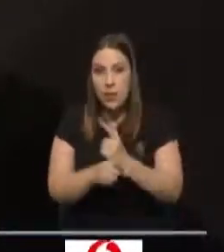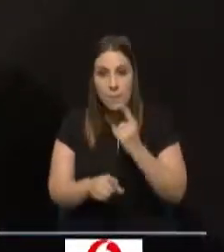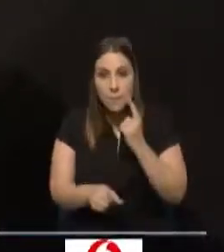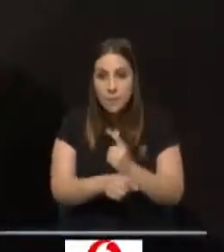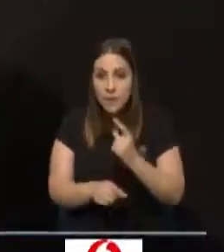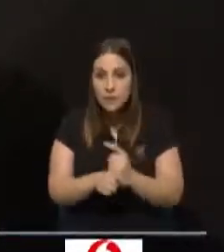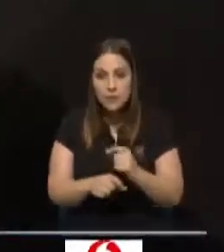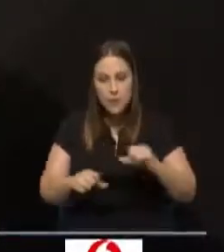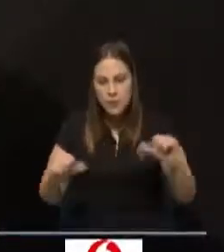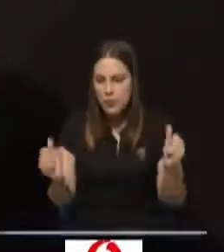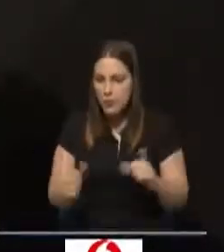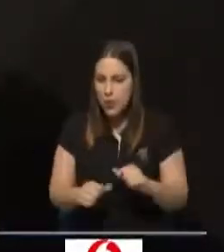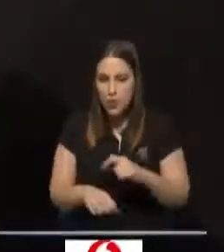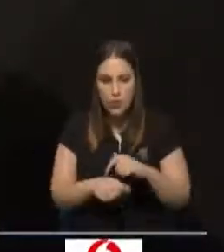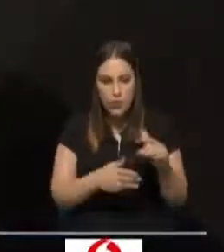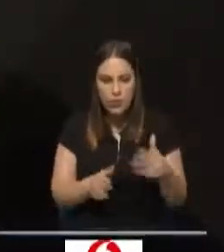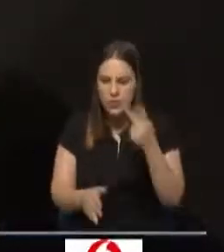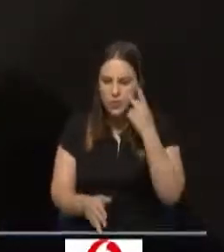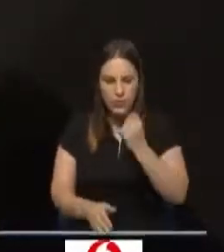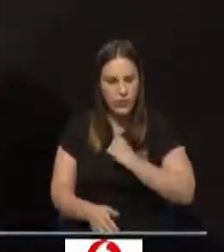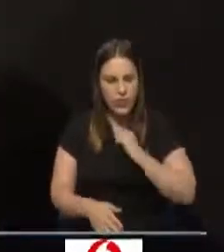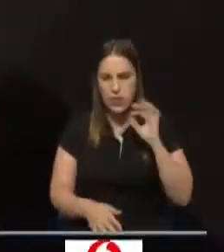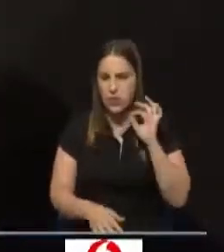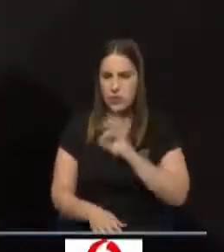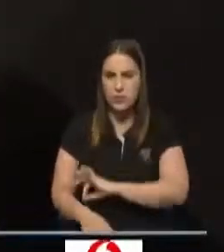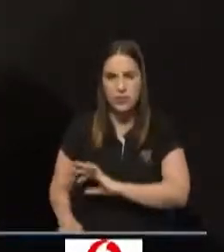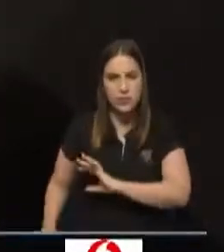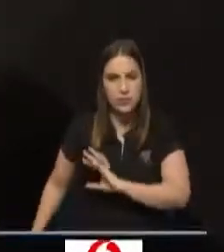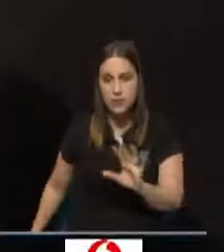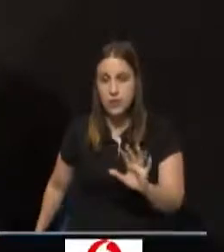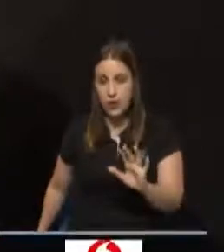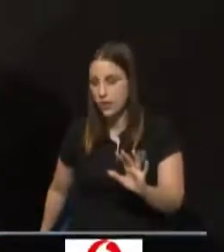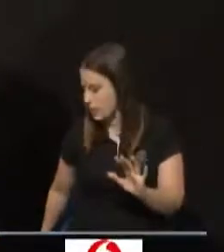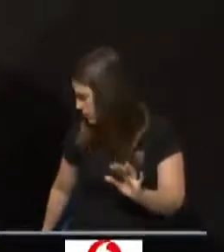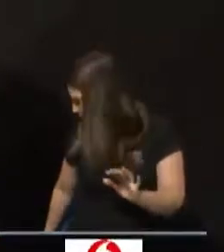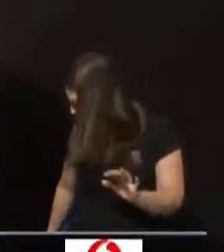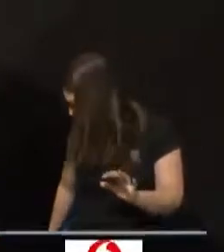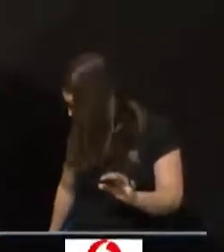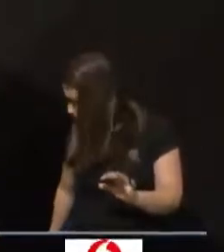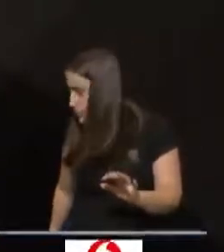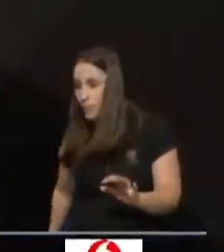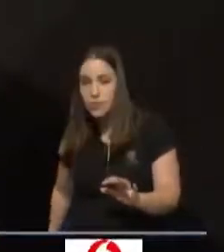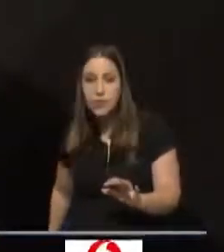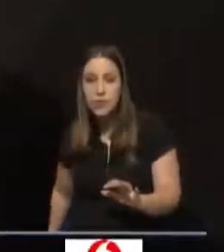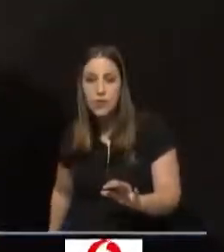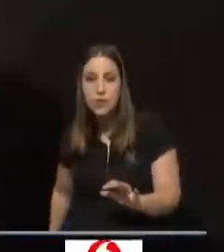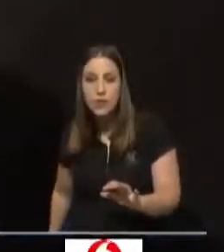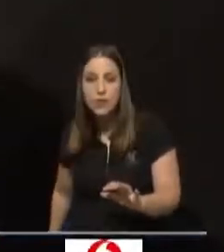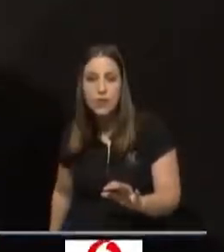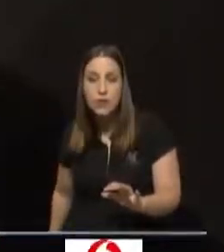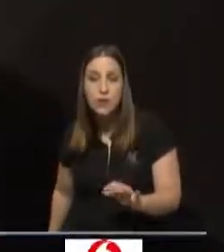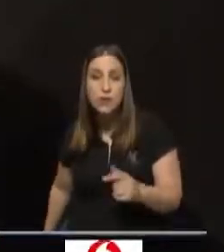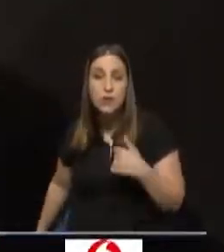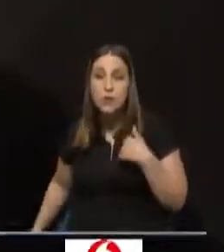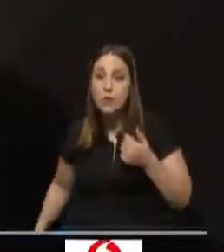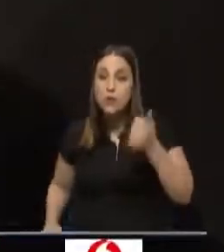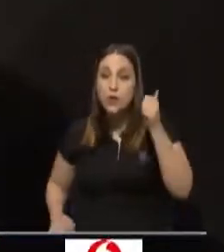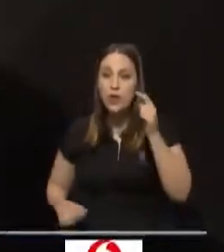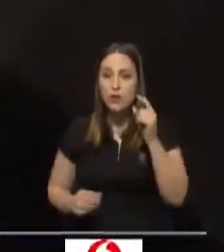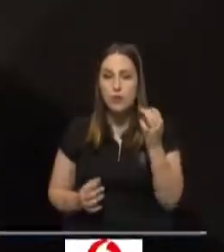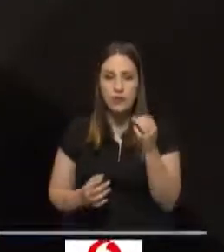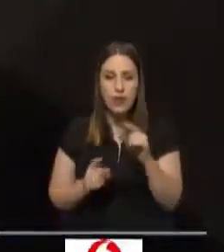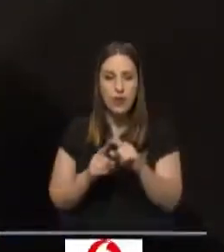I hope nobody goes through the experience that was the worst experience of my professional life, was the